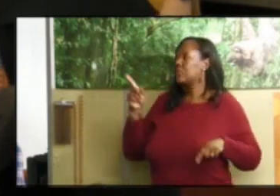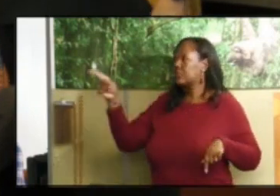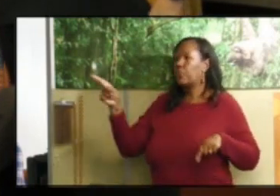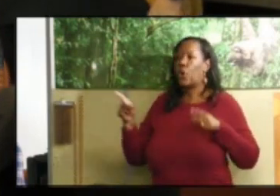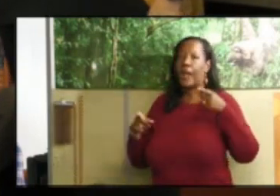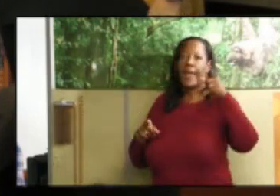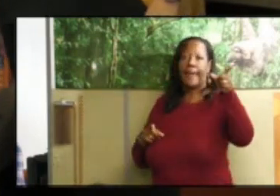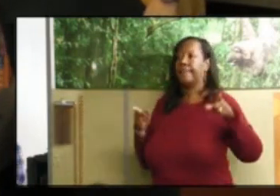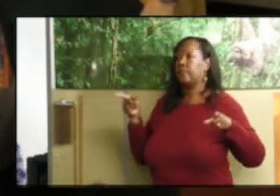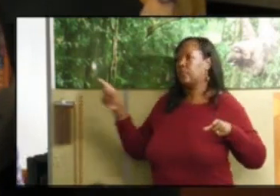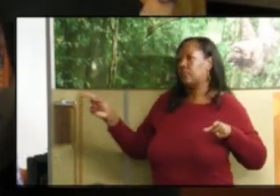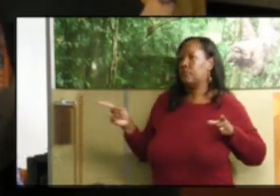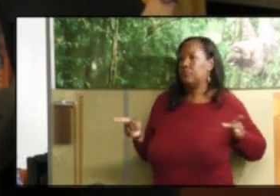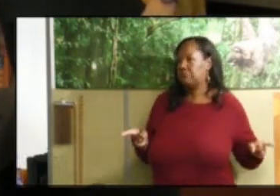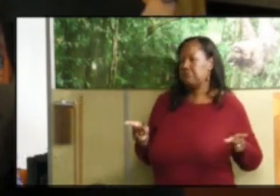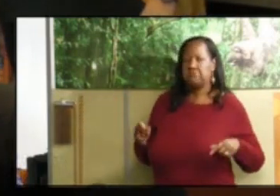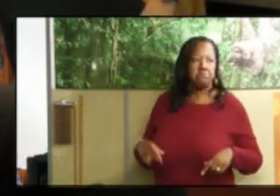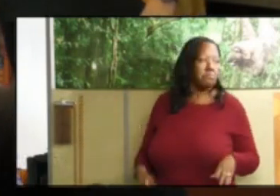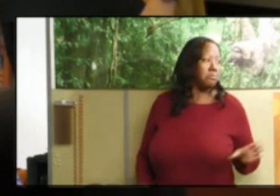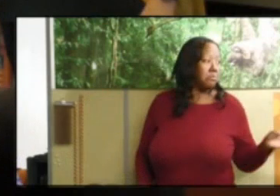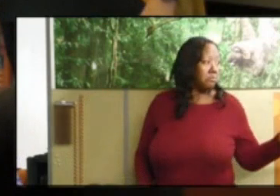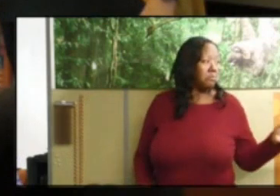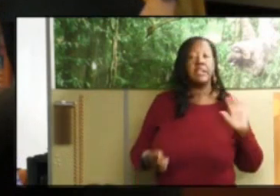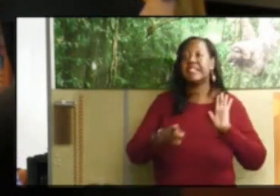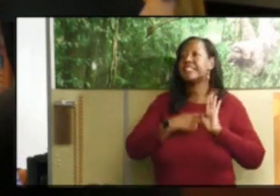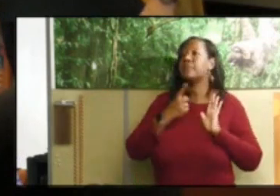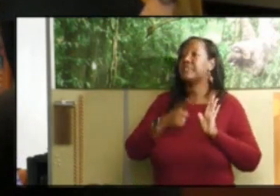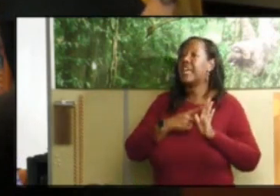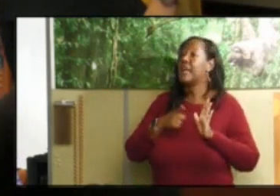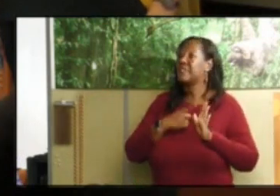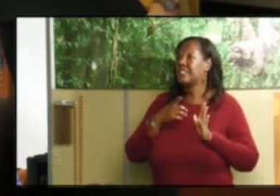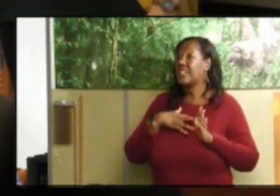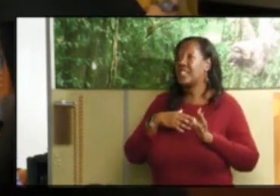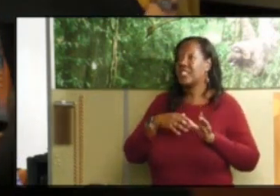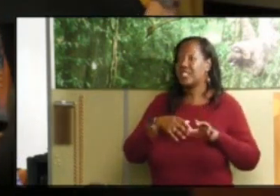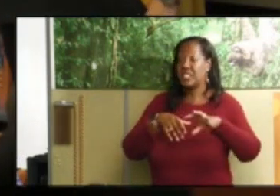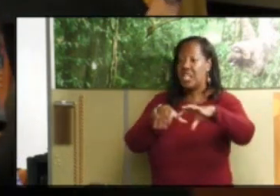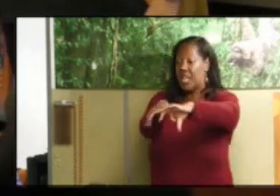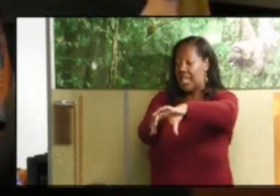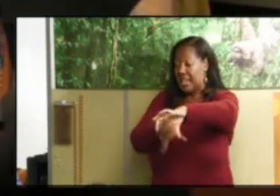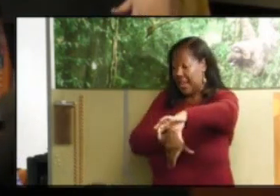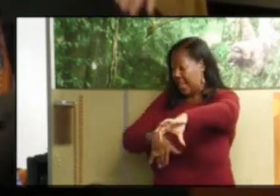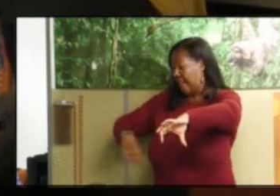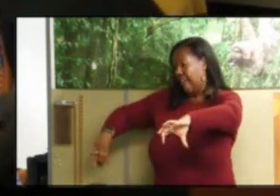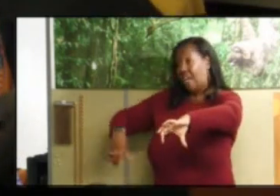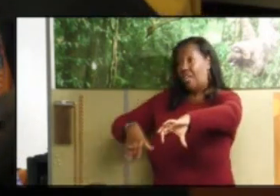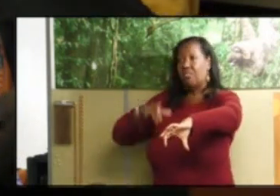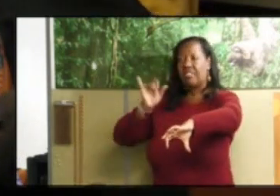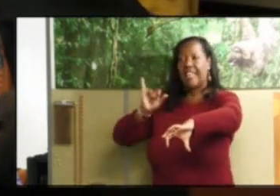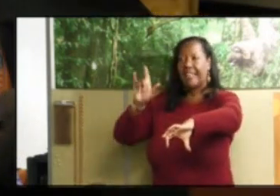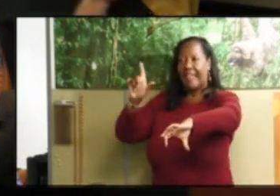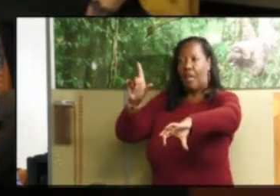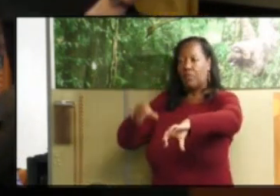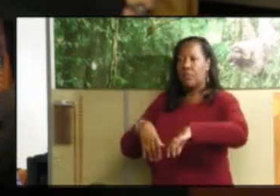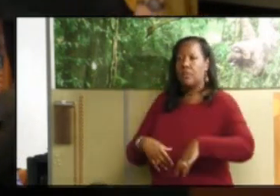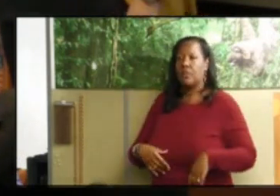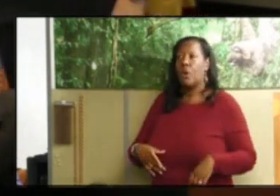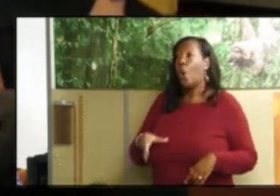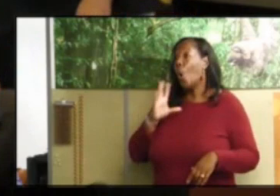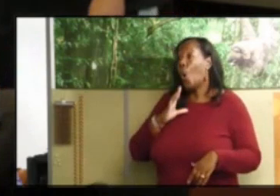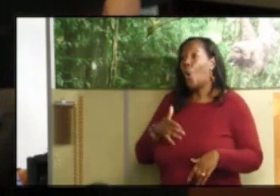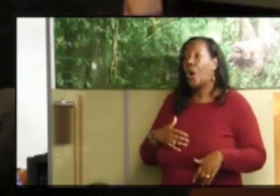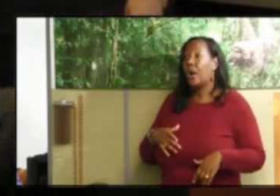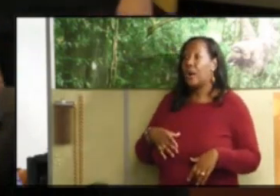option. Yeah, sometimes we do an L. An L, Yeah. an H, upstairs, downstairs.